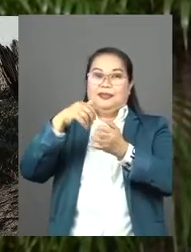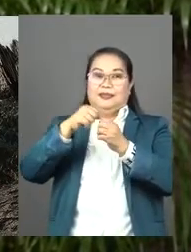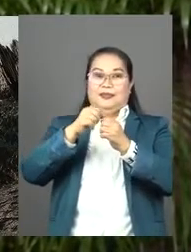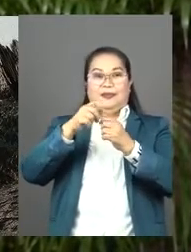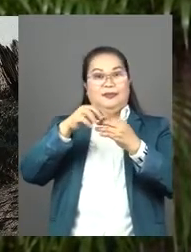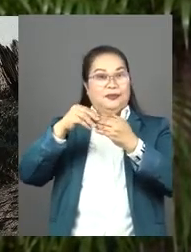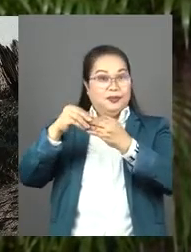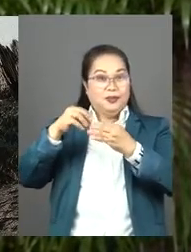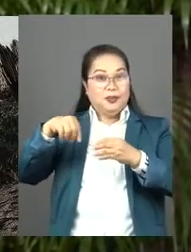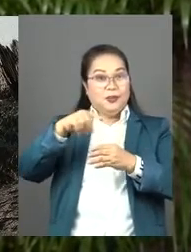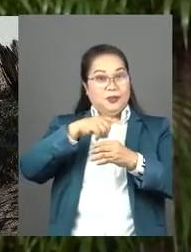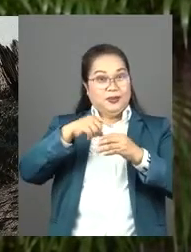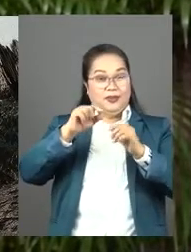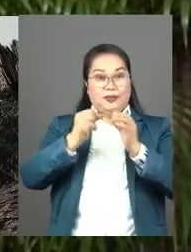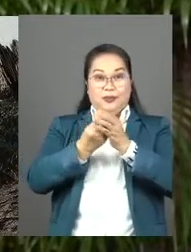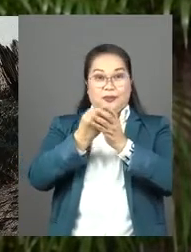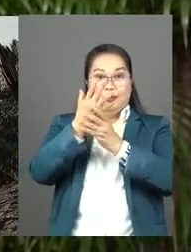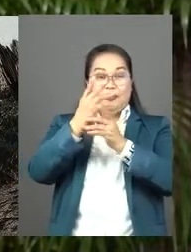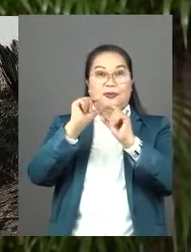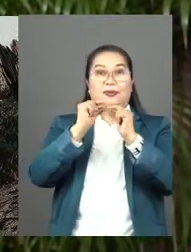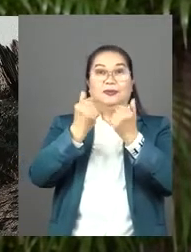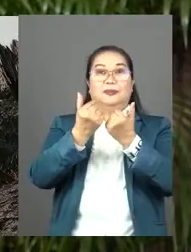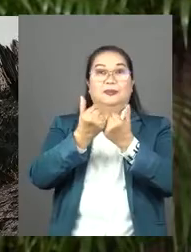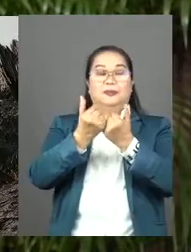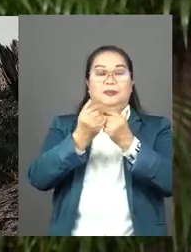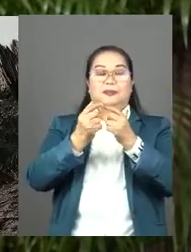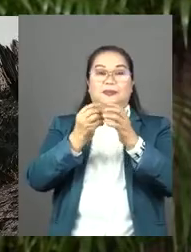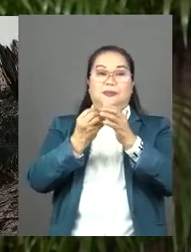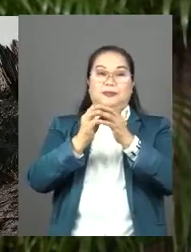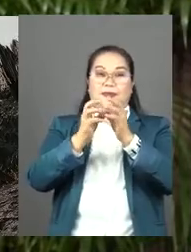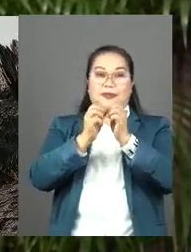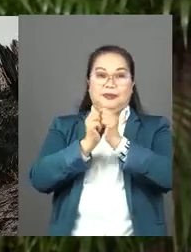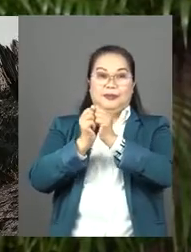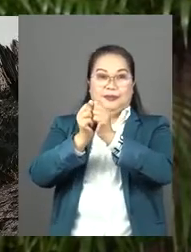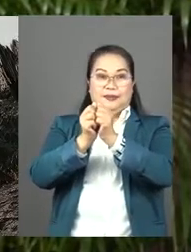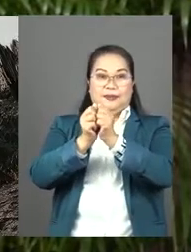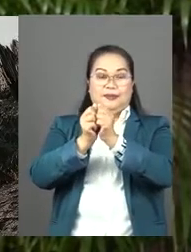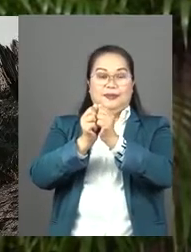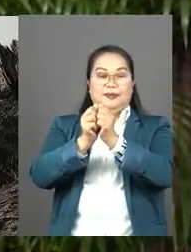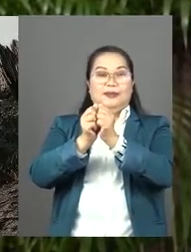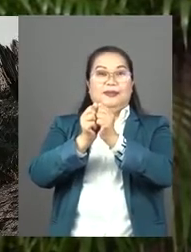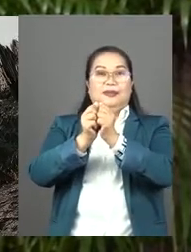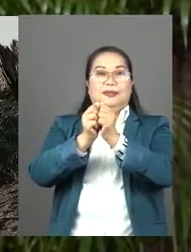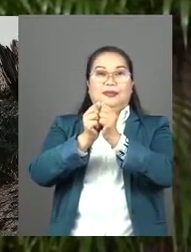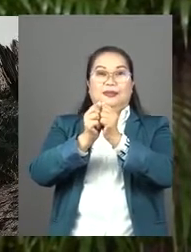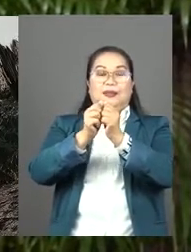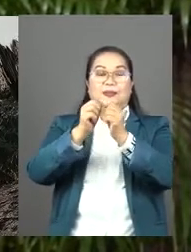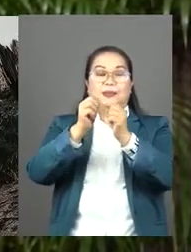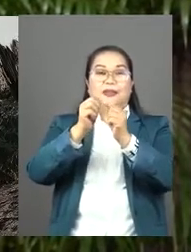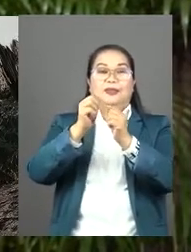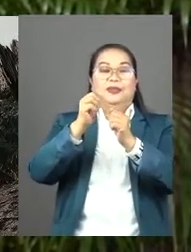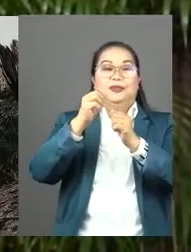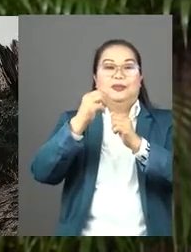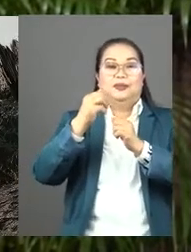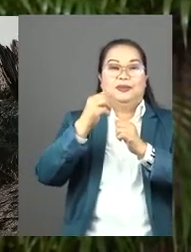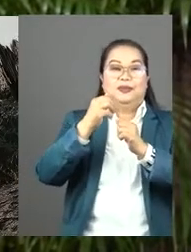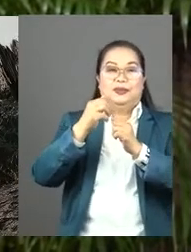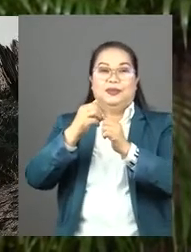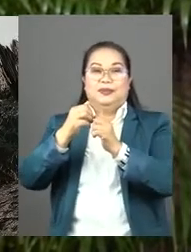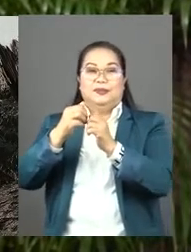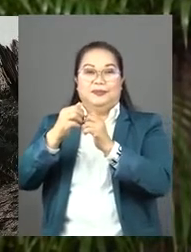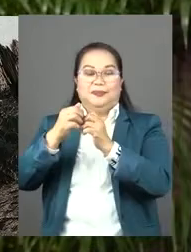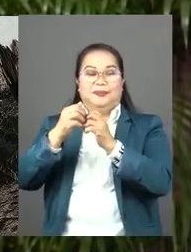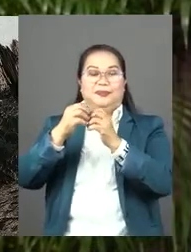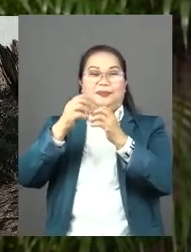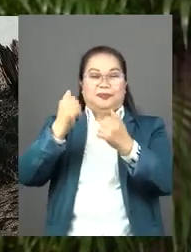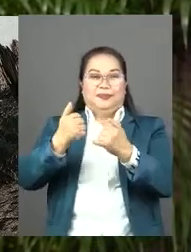of us who are in growth groups or are perhaps interested to join. And, of course, in that bulletin is where you will see the sermon outline. So if we can